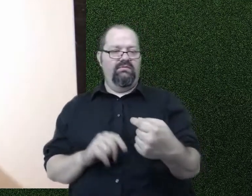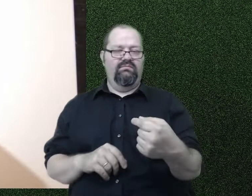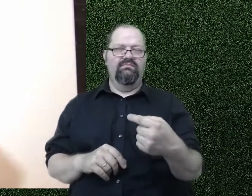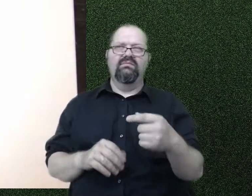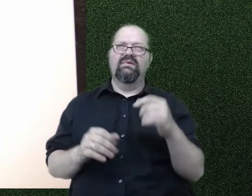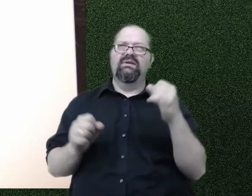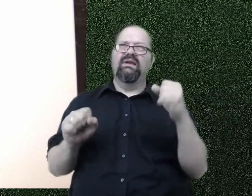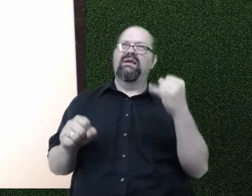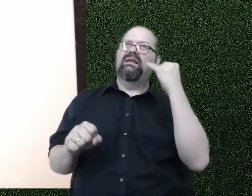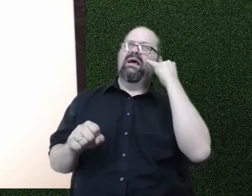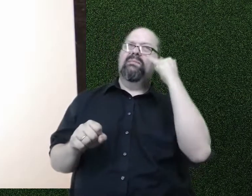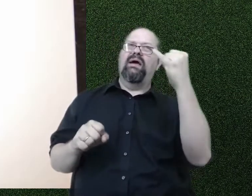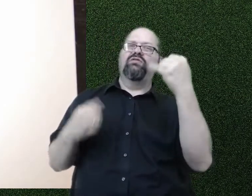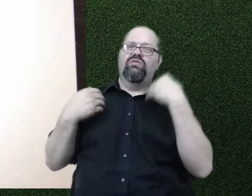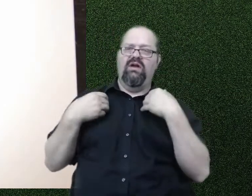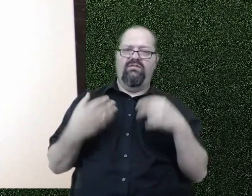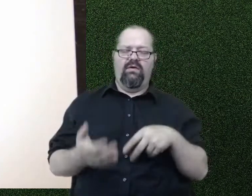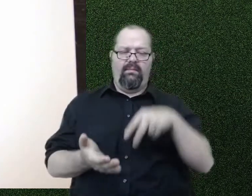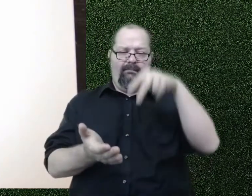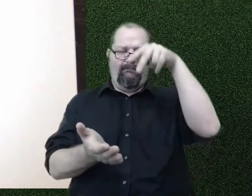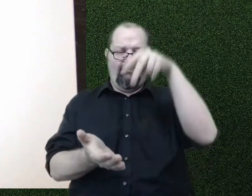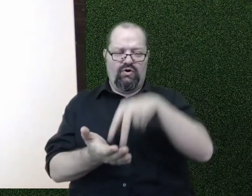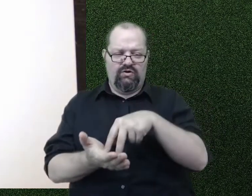there's a person standing here.